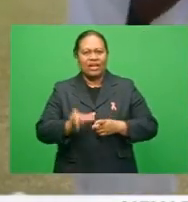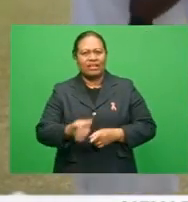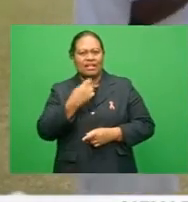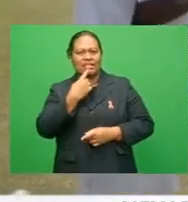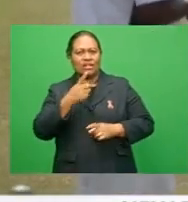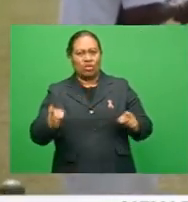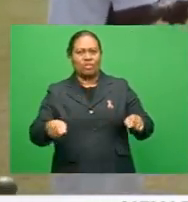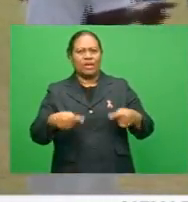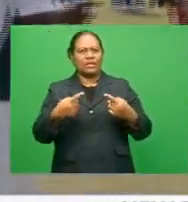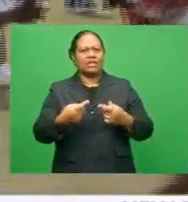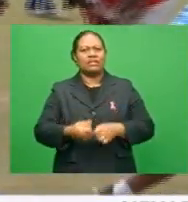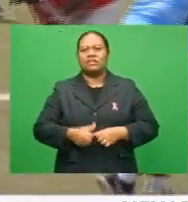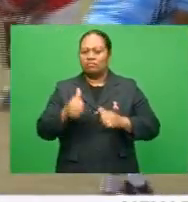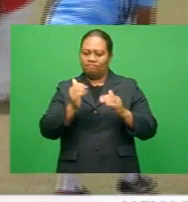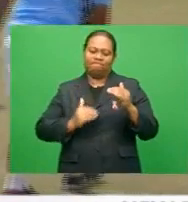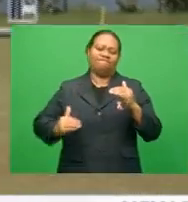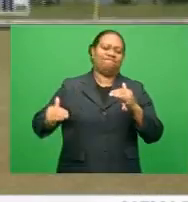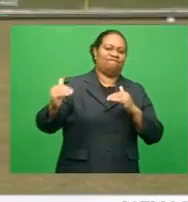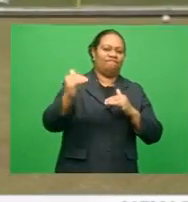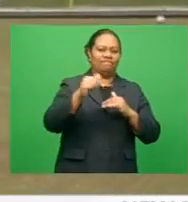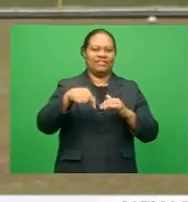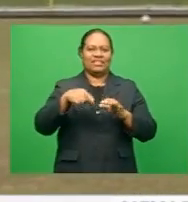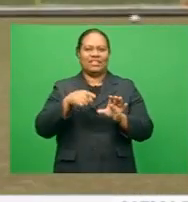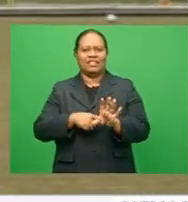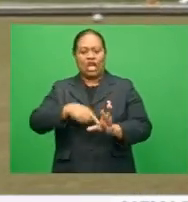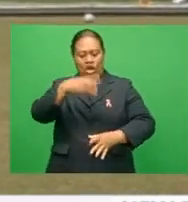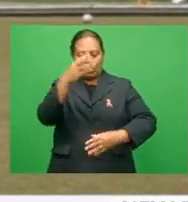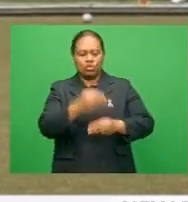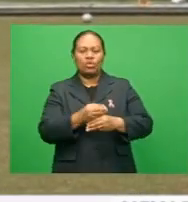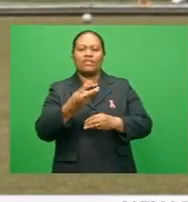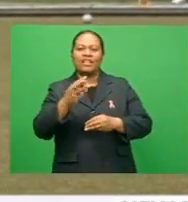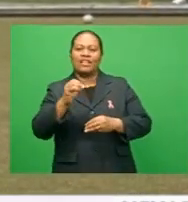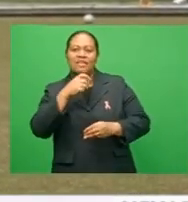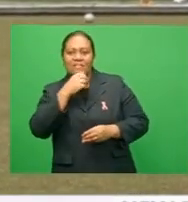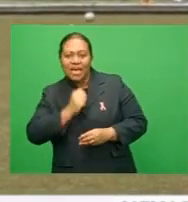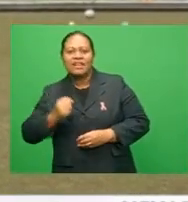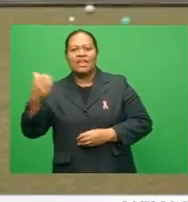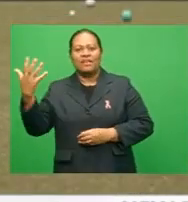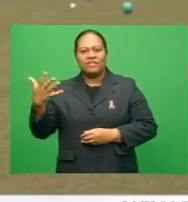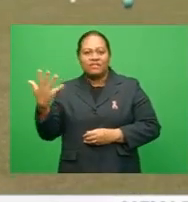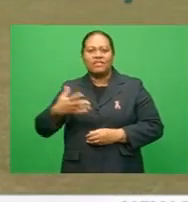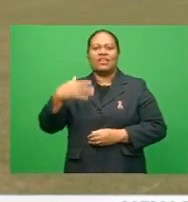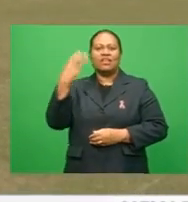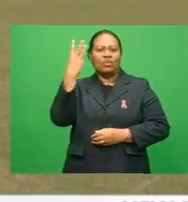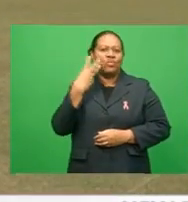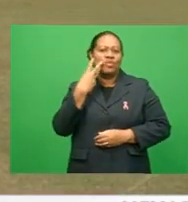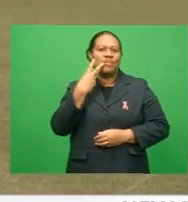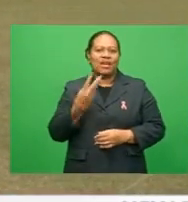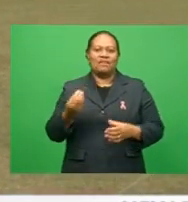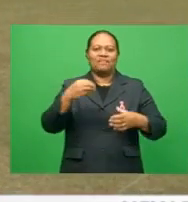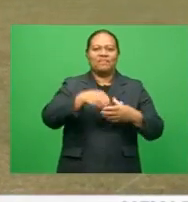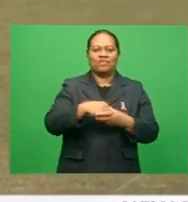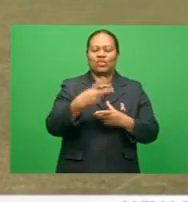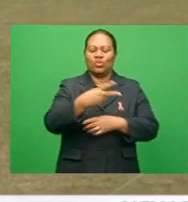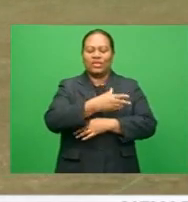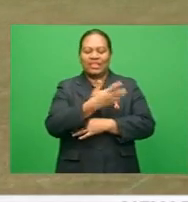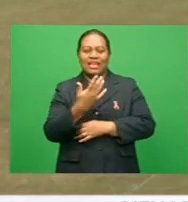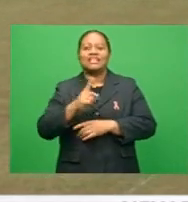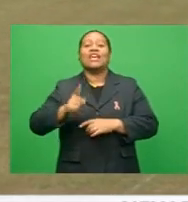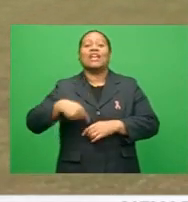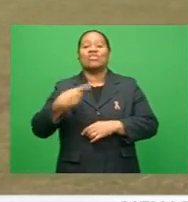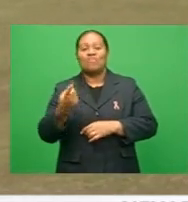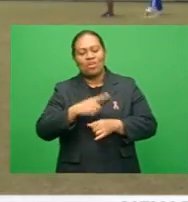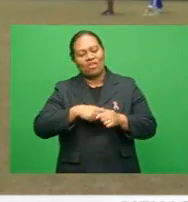the competition has really stepped up this year. A total of 30 men and 15 women are part of the two-day event, which ends